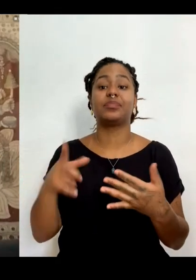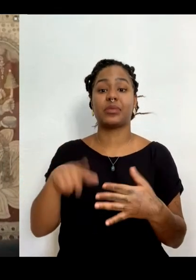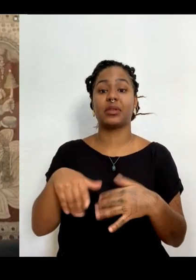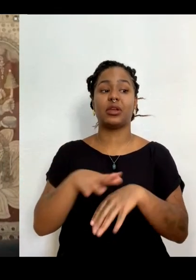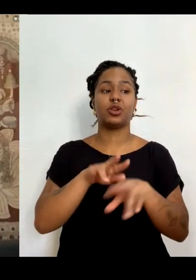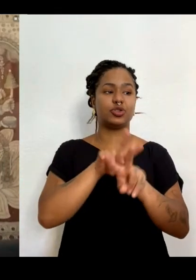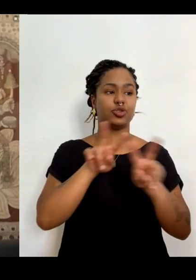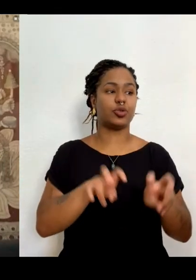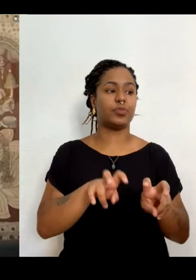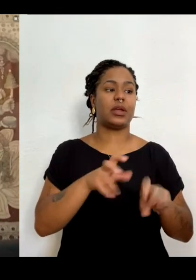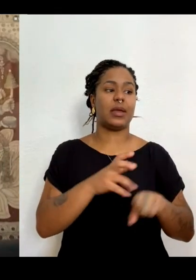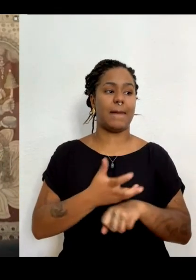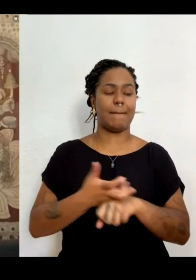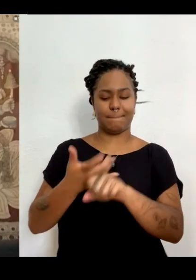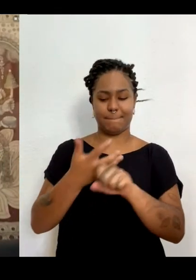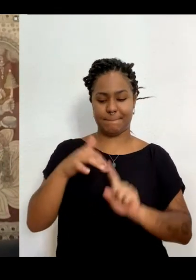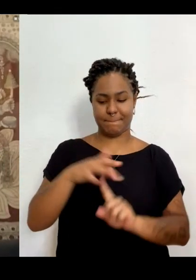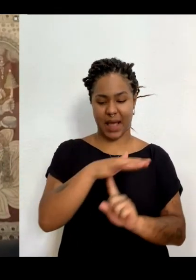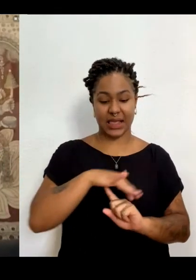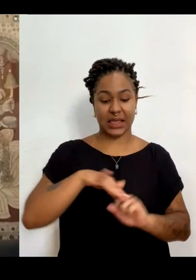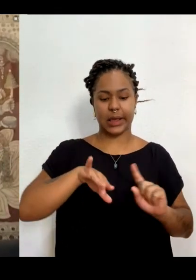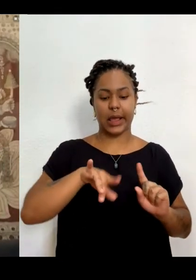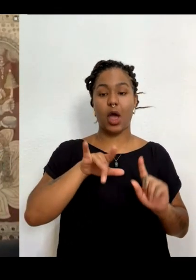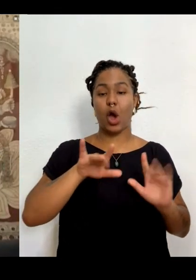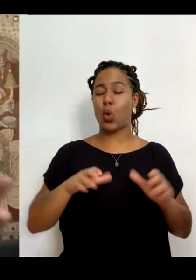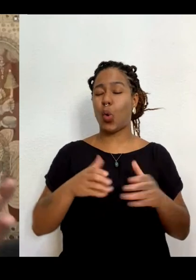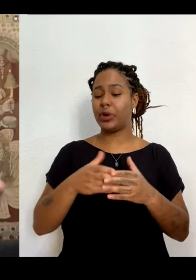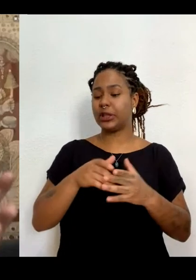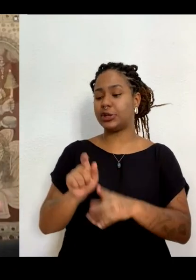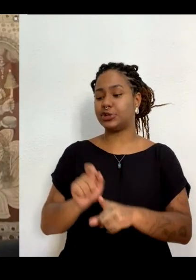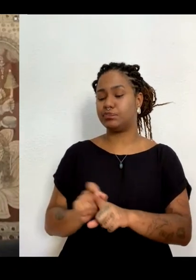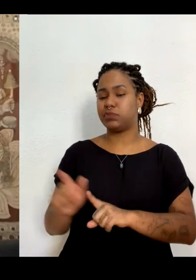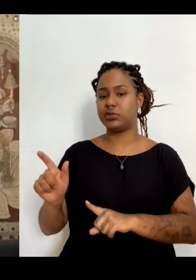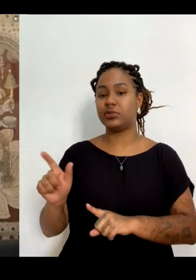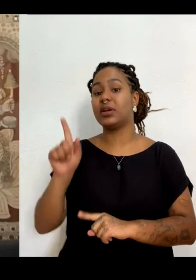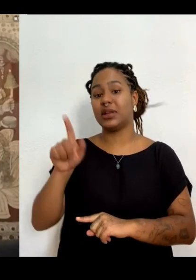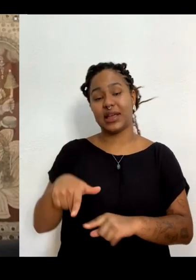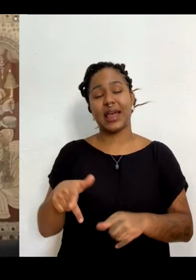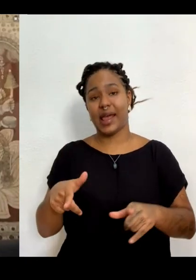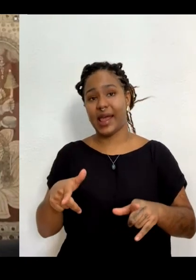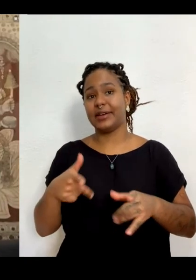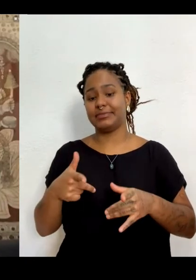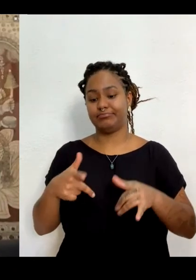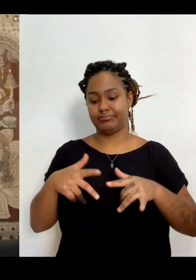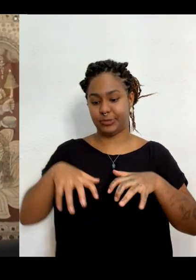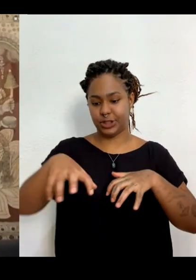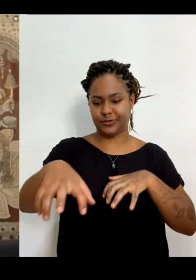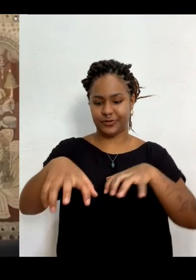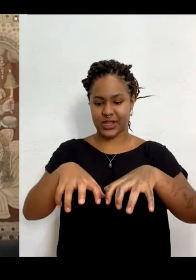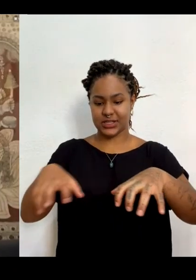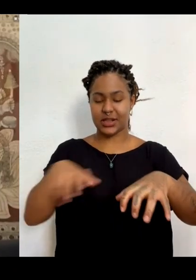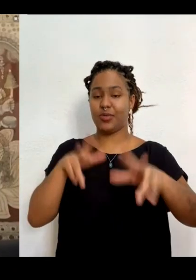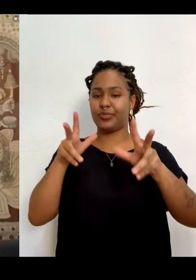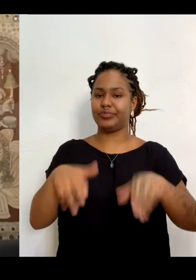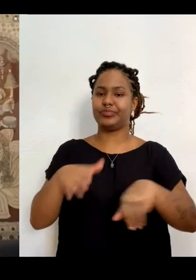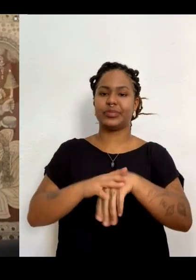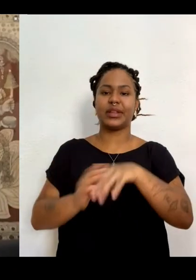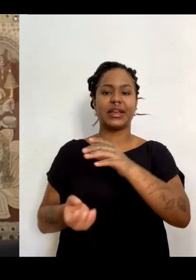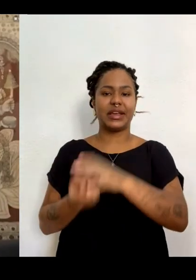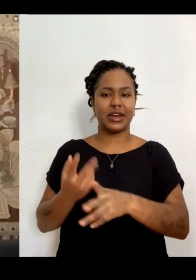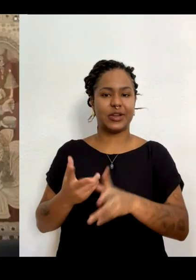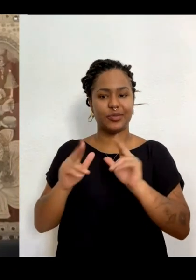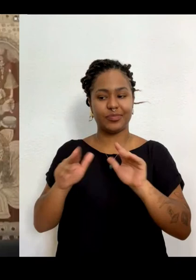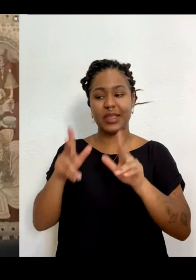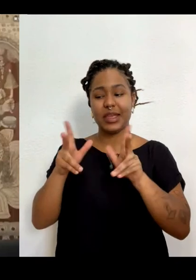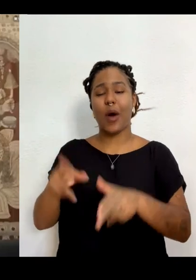typical divide that was created particularly beginning from the United States as he said of making it look like